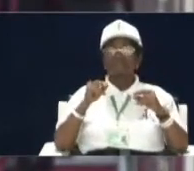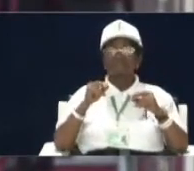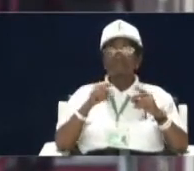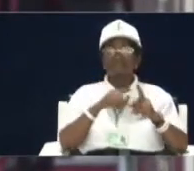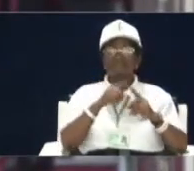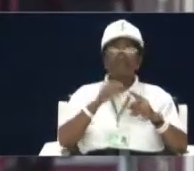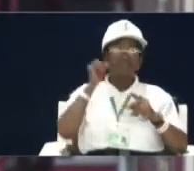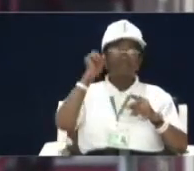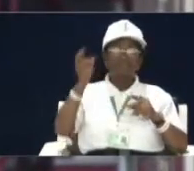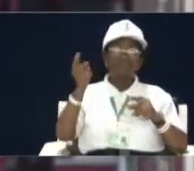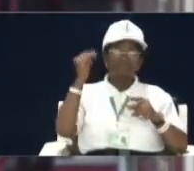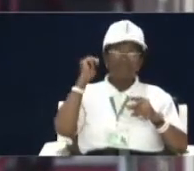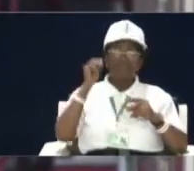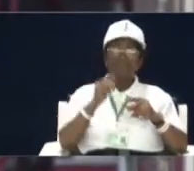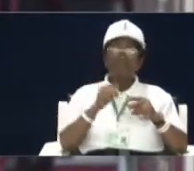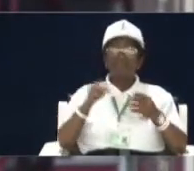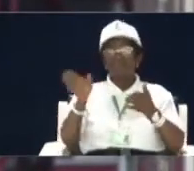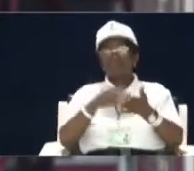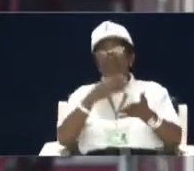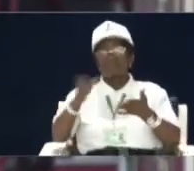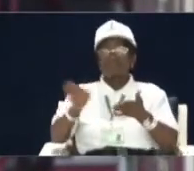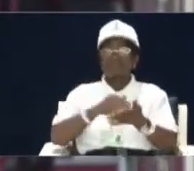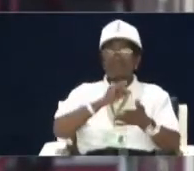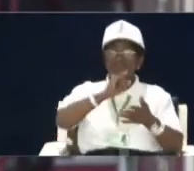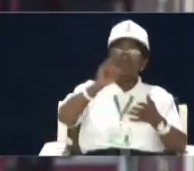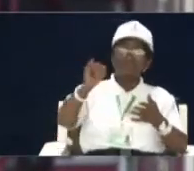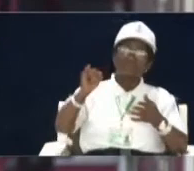When she was singing